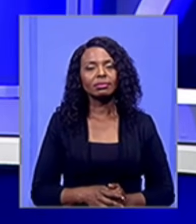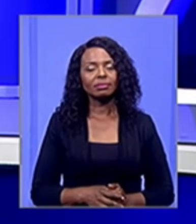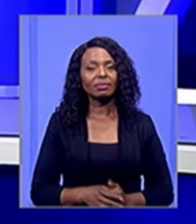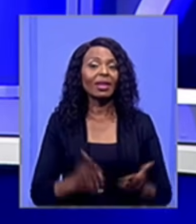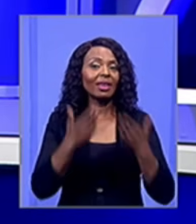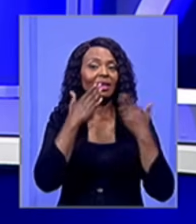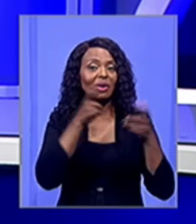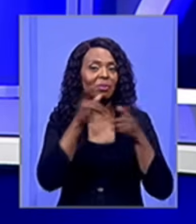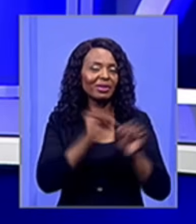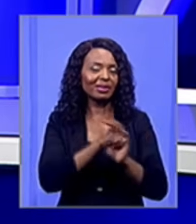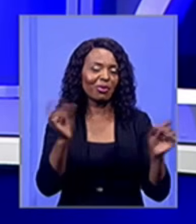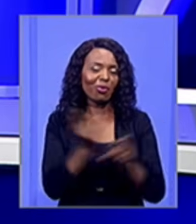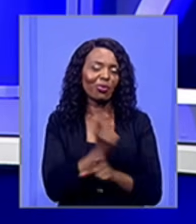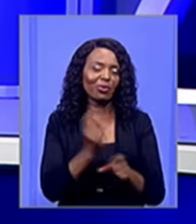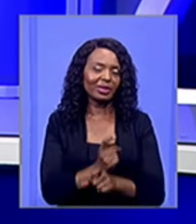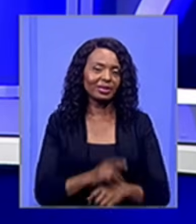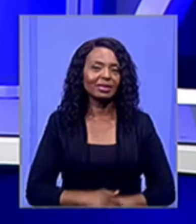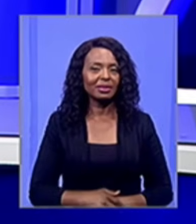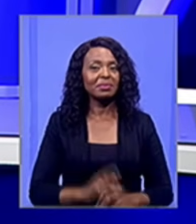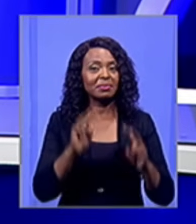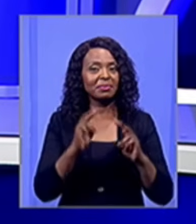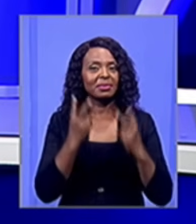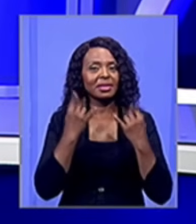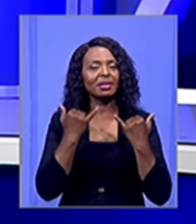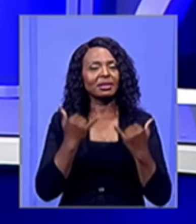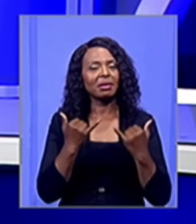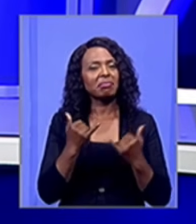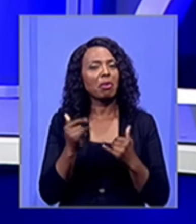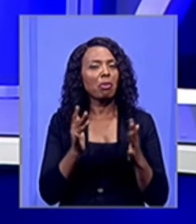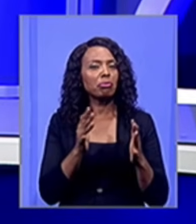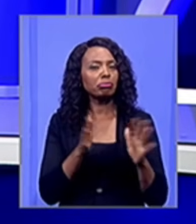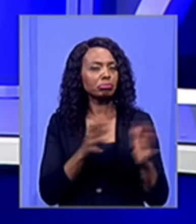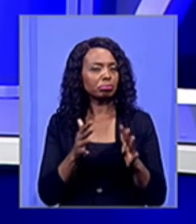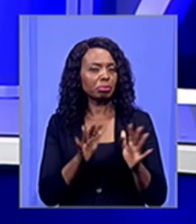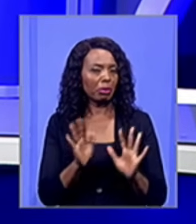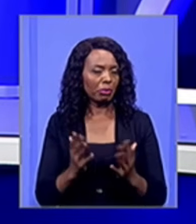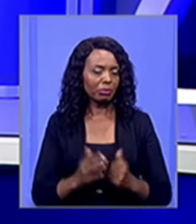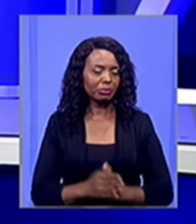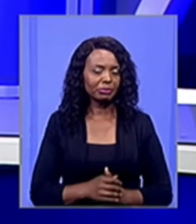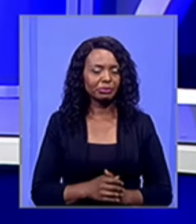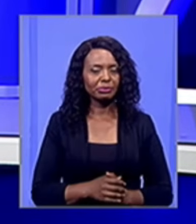Moerile wa maikutlo a hao ka mehla jwale ha re bone hore re ka lebella maemo a jwang a le hodimo ho sane ka Moqebelo.